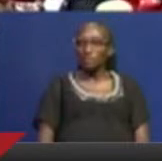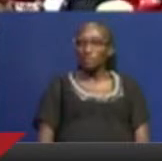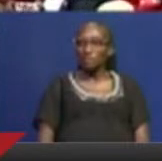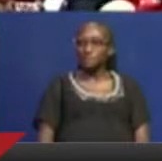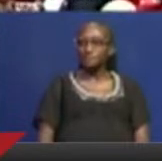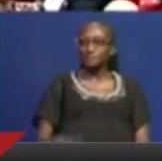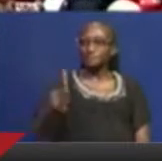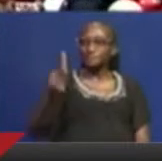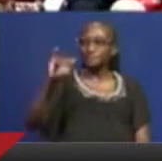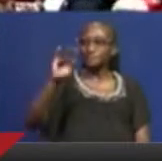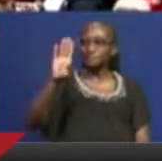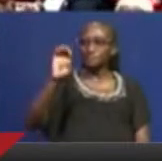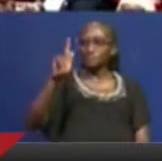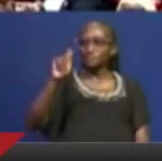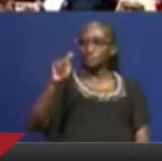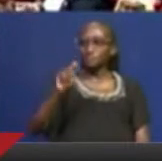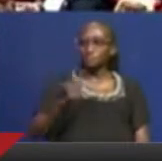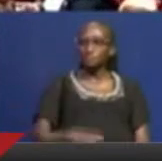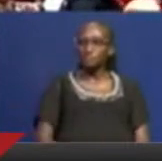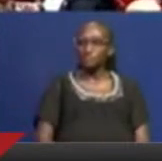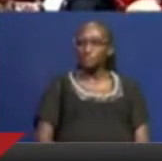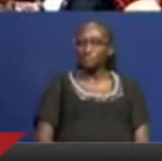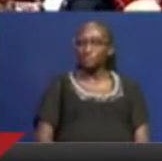Bureti, Kibet Komingoi Kirui.